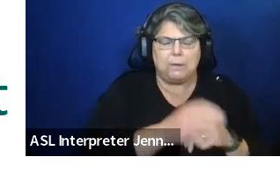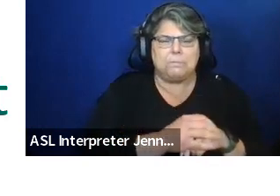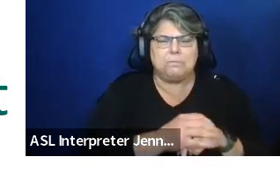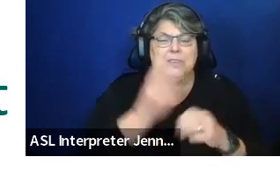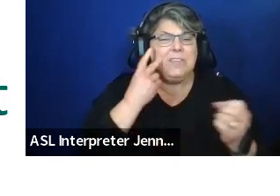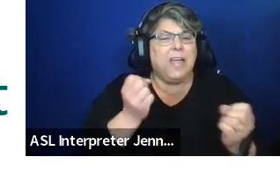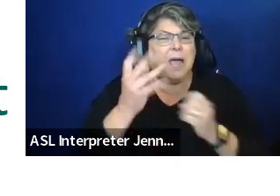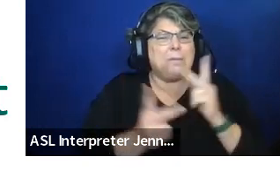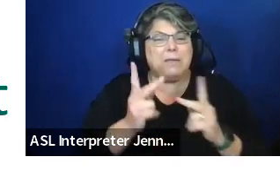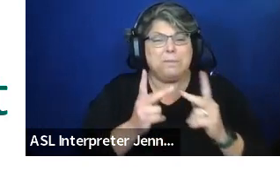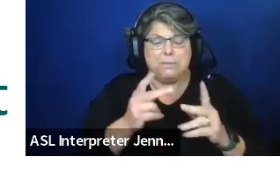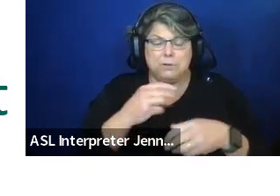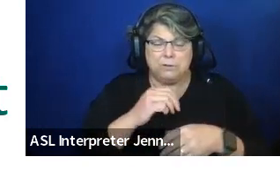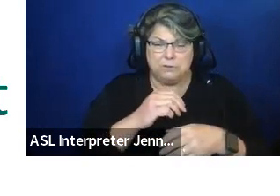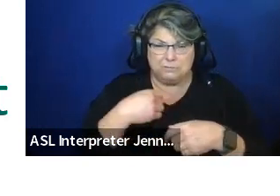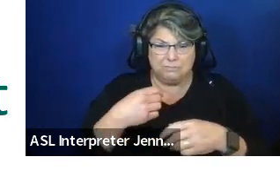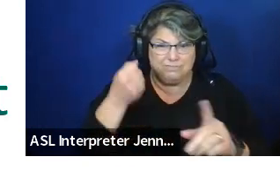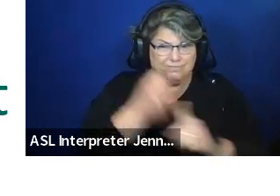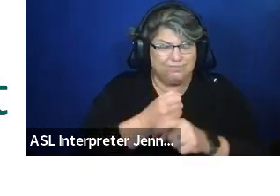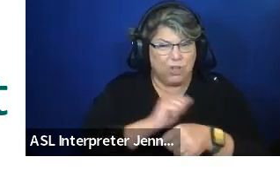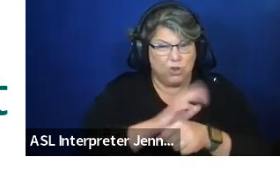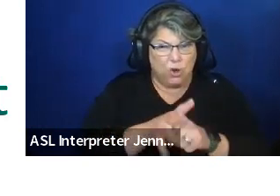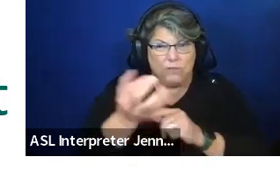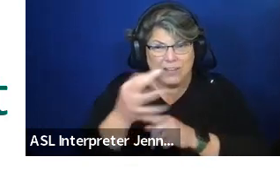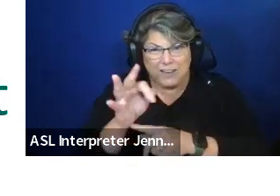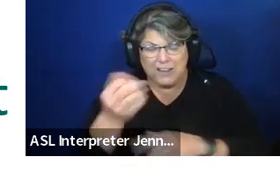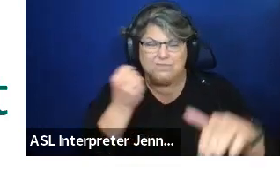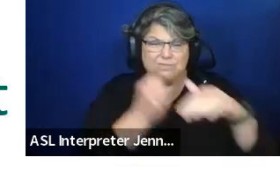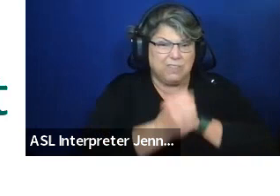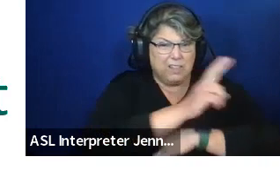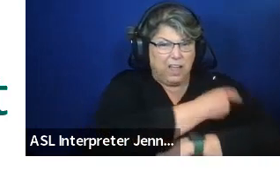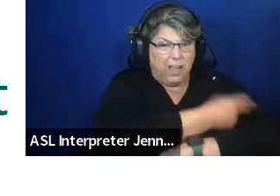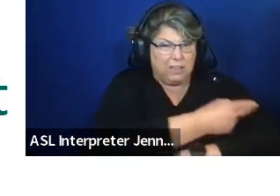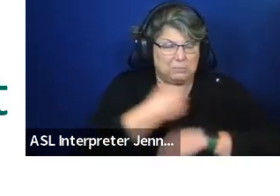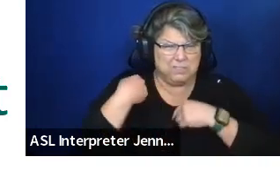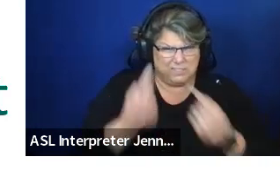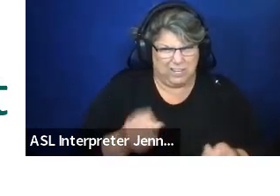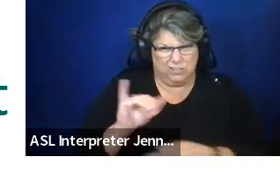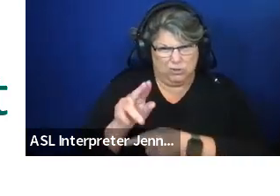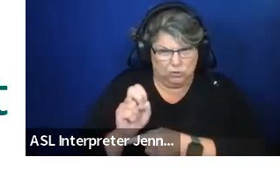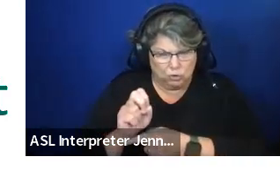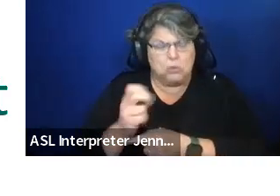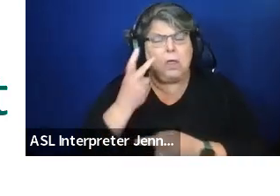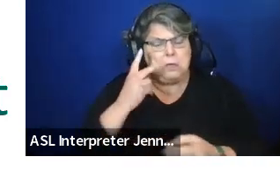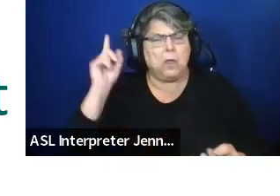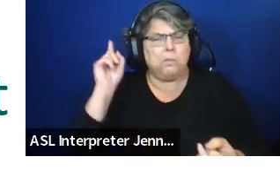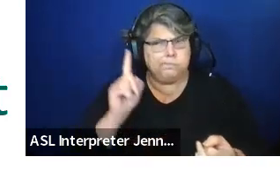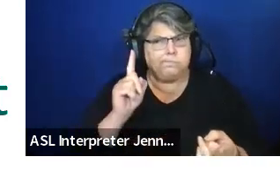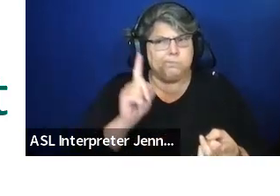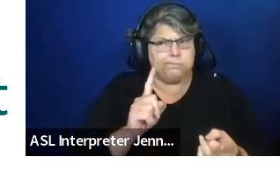hospitalizations since June, we've also seen an overall decrease. As of